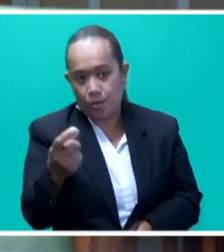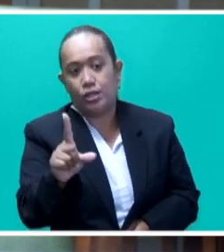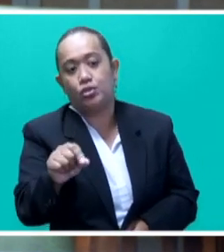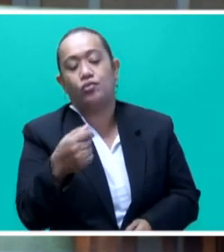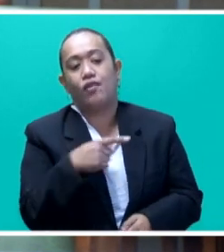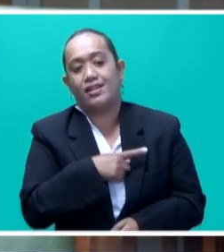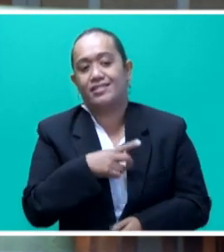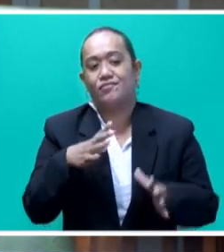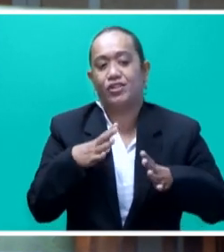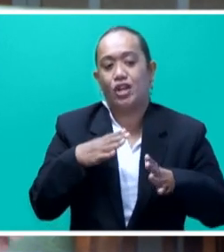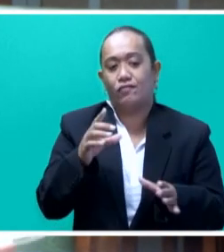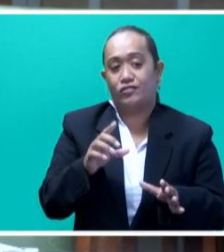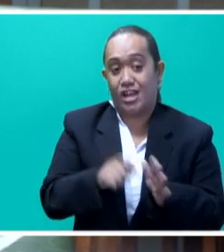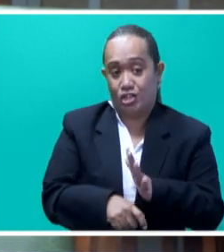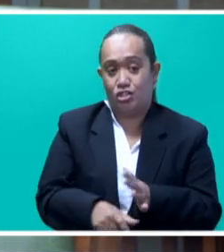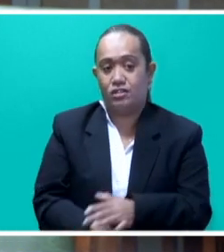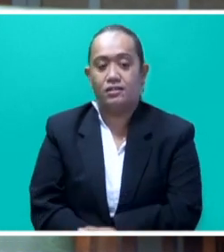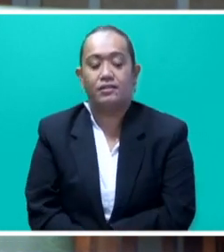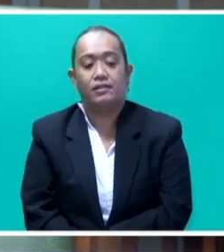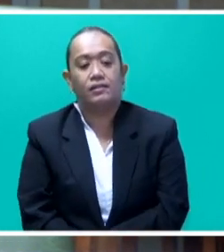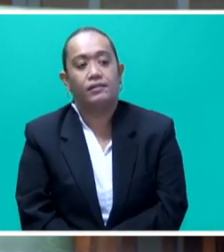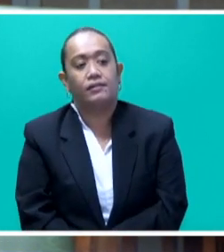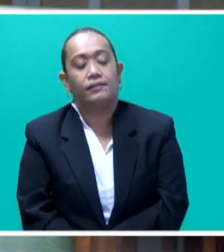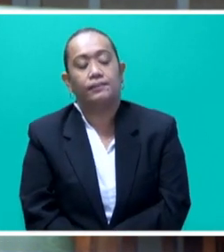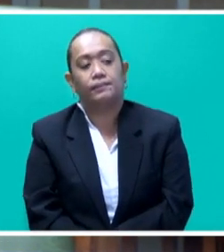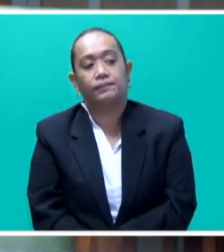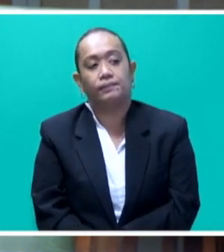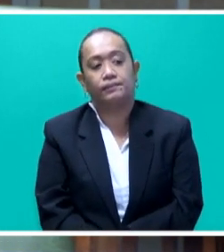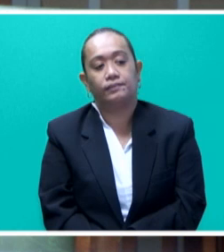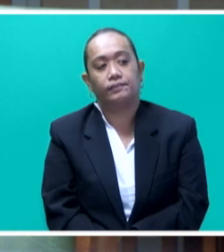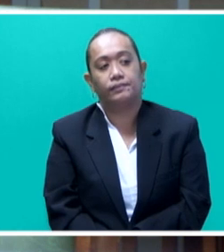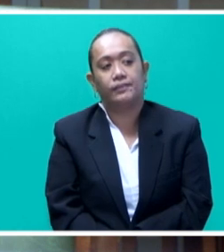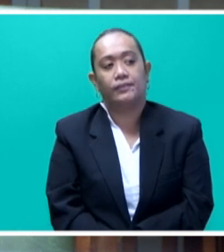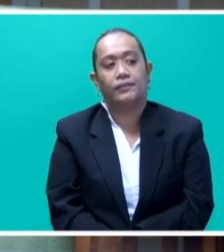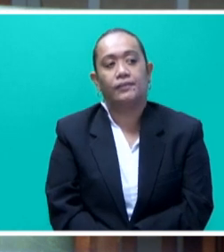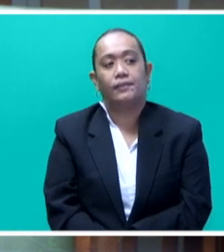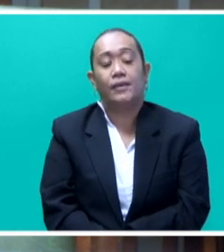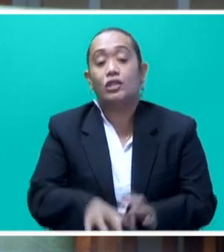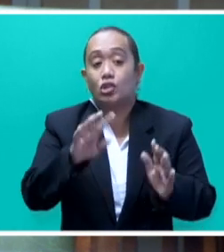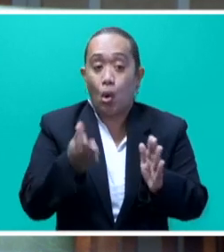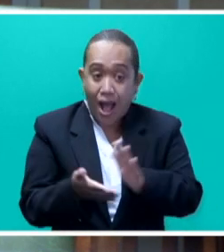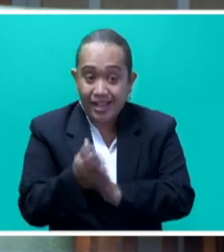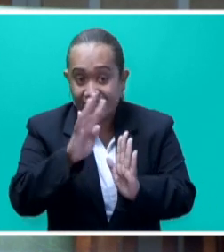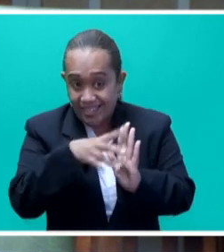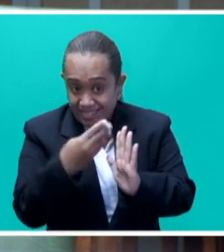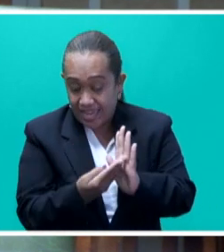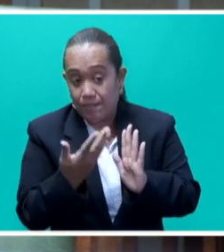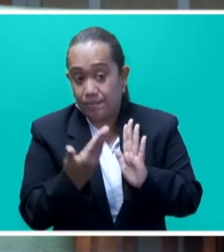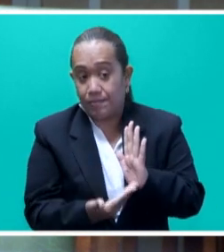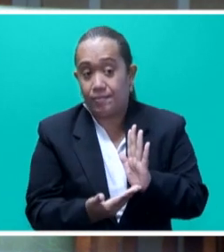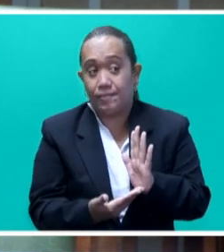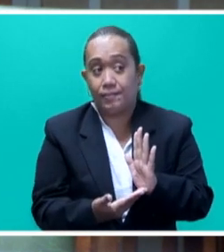FOC. And then in the future, we'll see, we'll call for expression of interest for that too. Mr. Speaker, so under the scheme, any